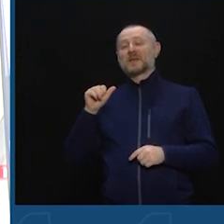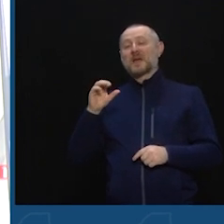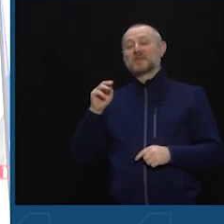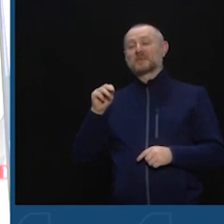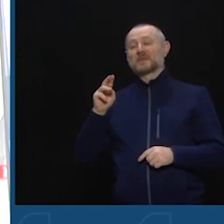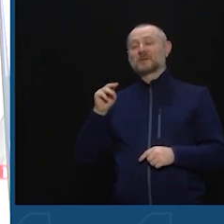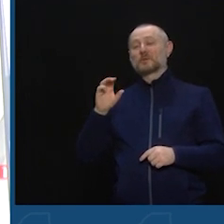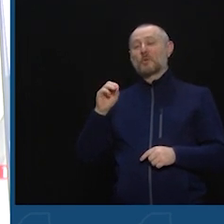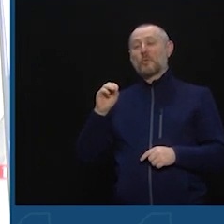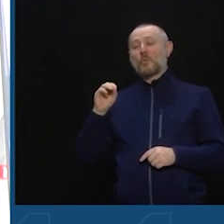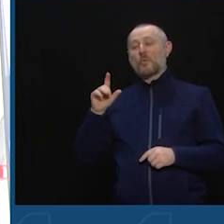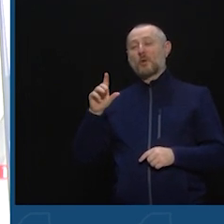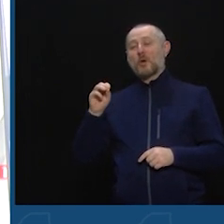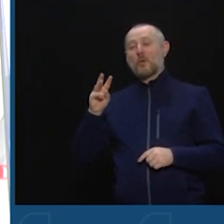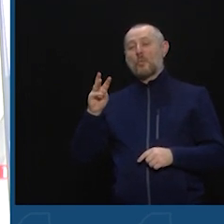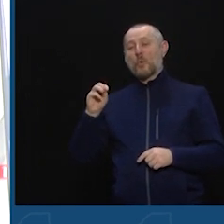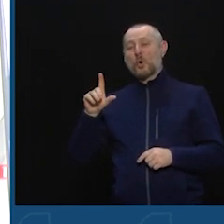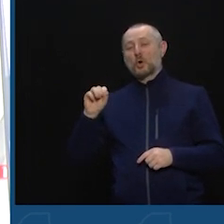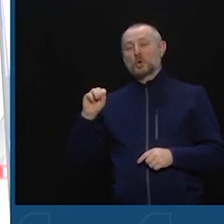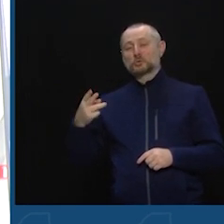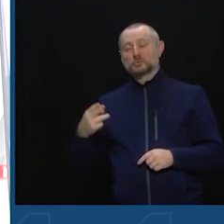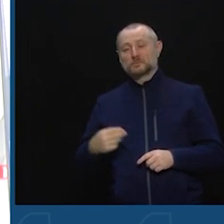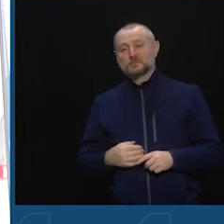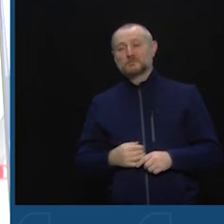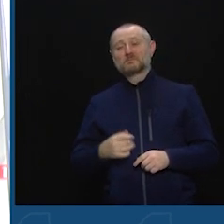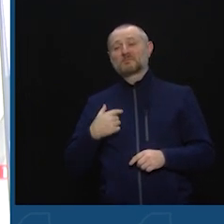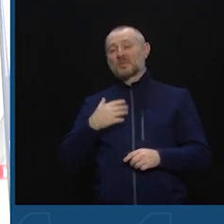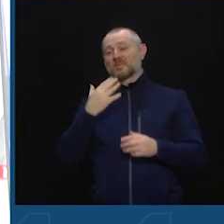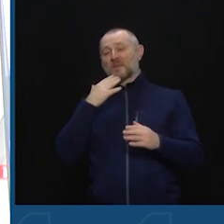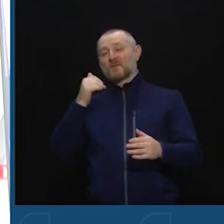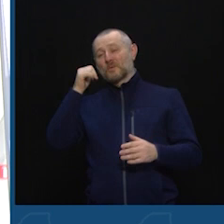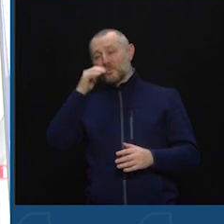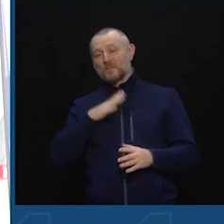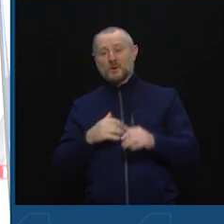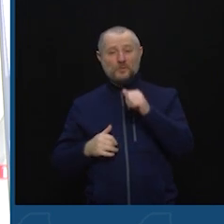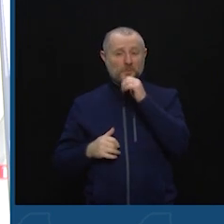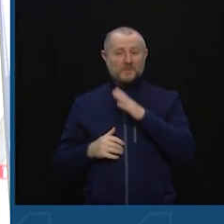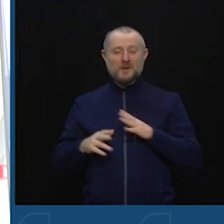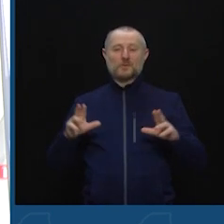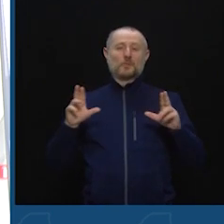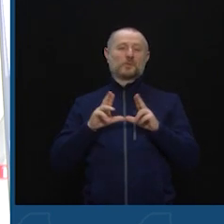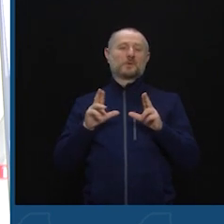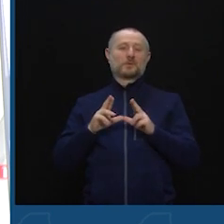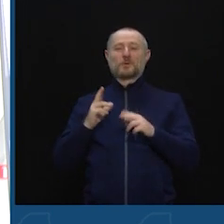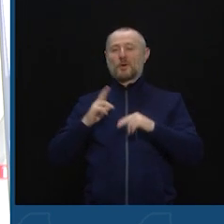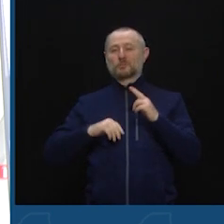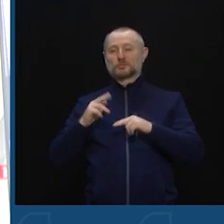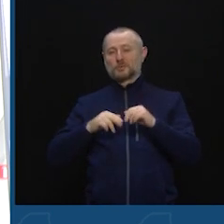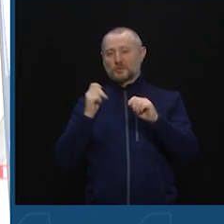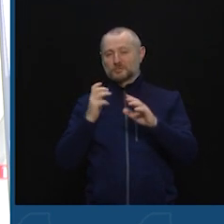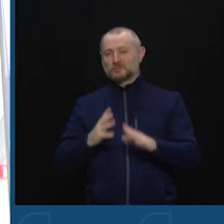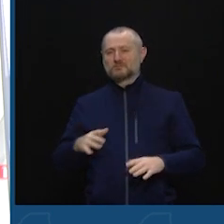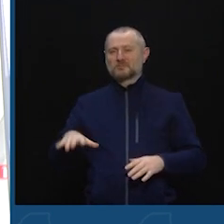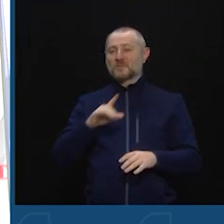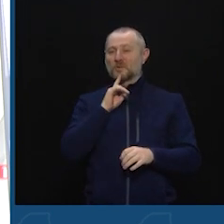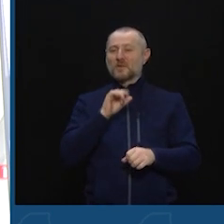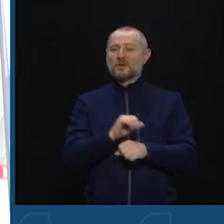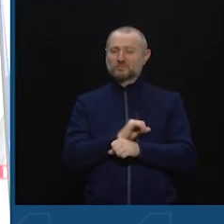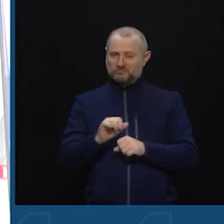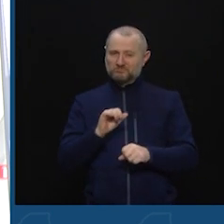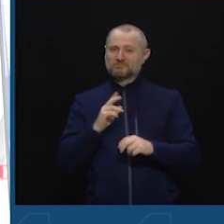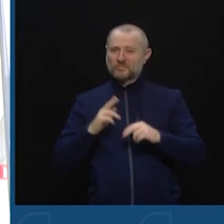want to thank the men and women of organized labor and the union construction workers who actually built this